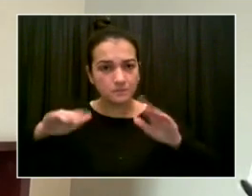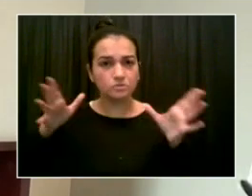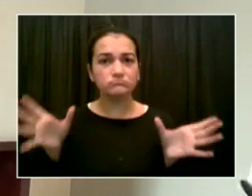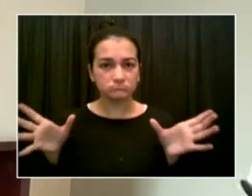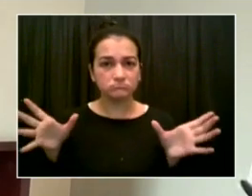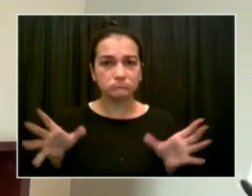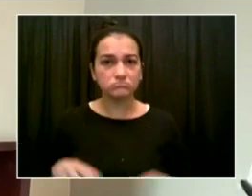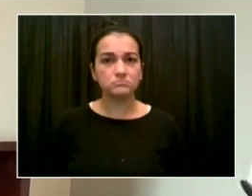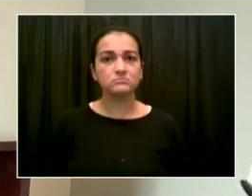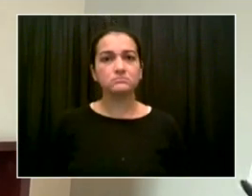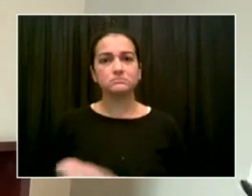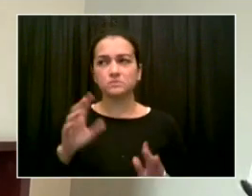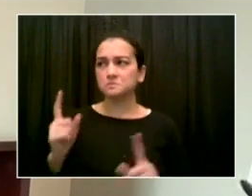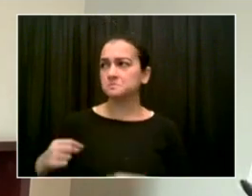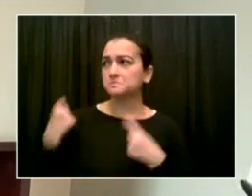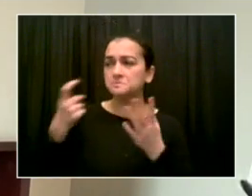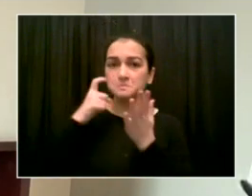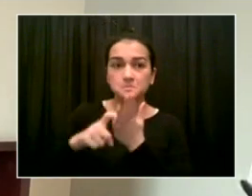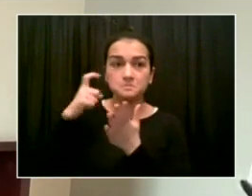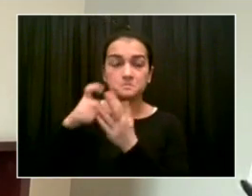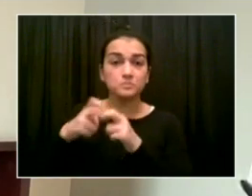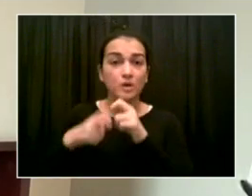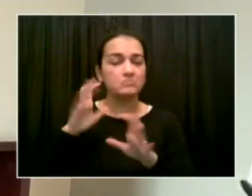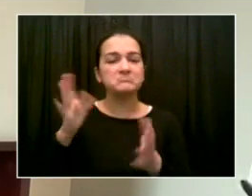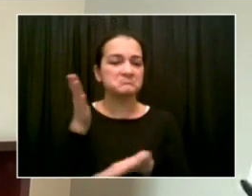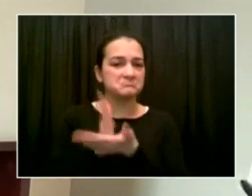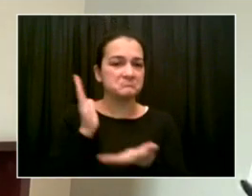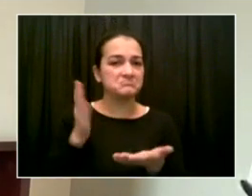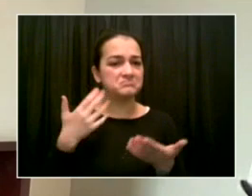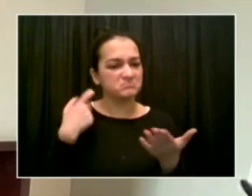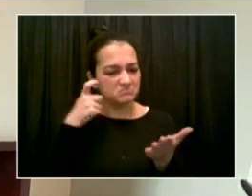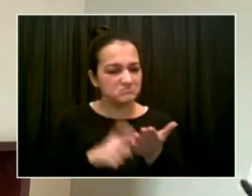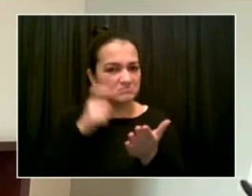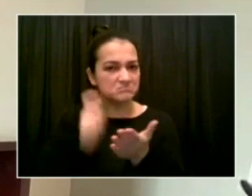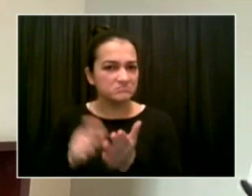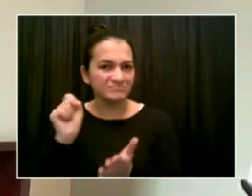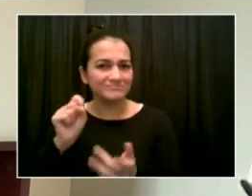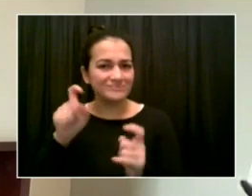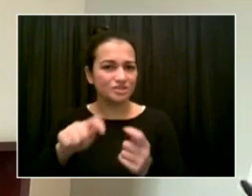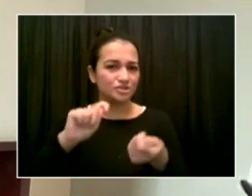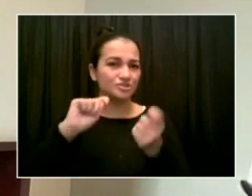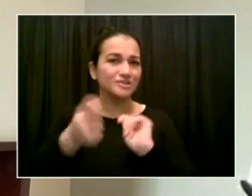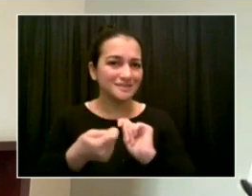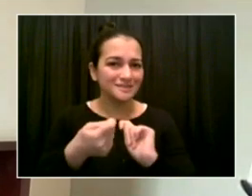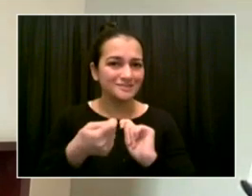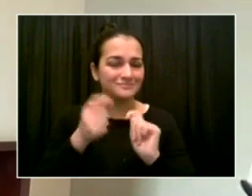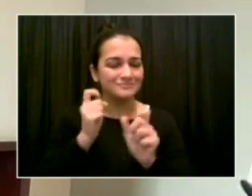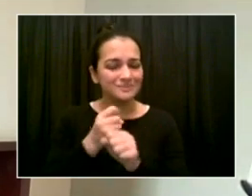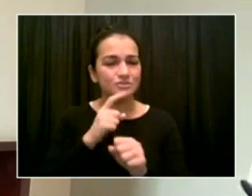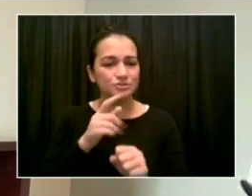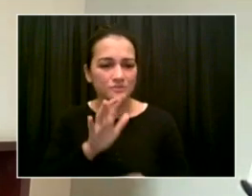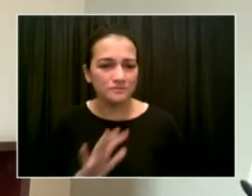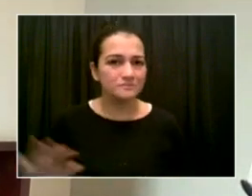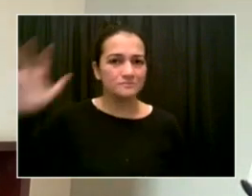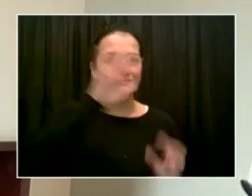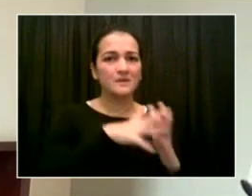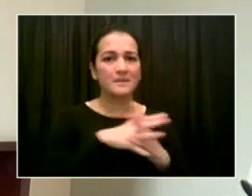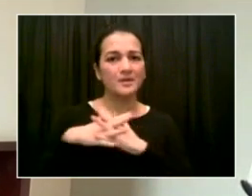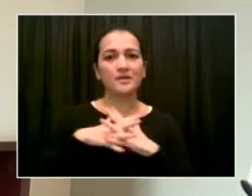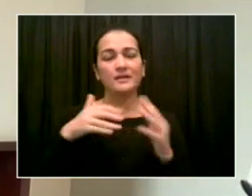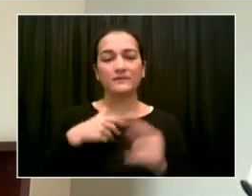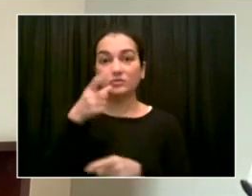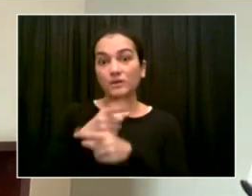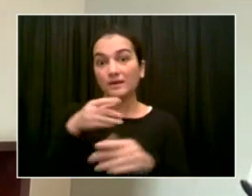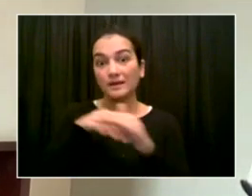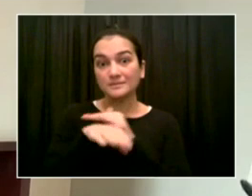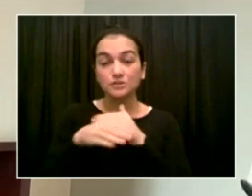health crisis system and to change the status quo for the entire country and to look at the successes of places like New York as a